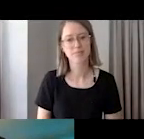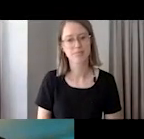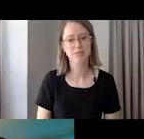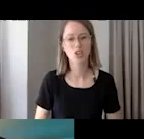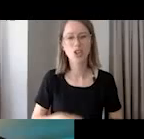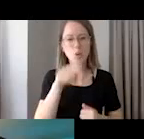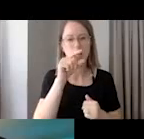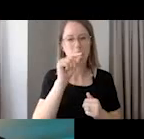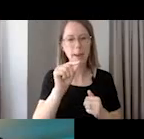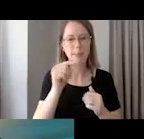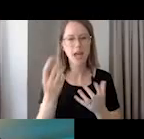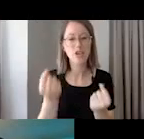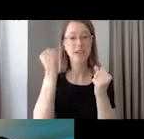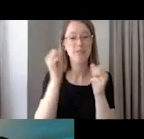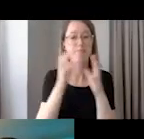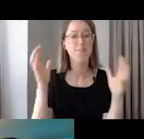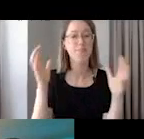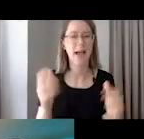bigger.